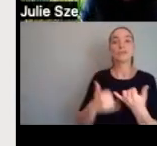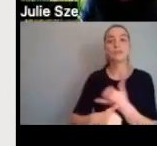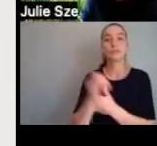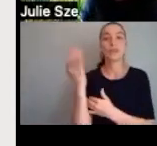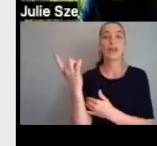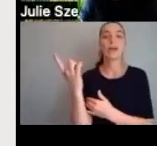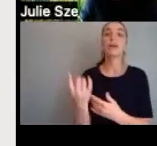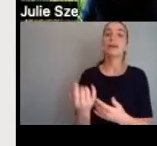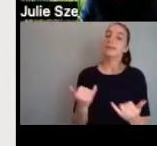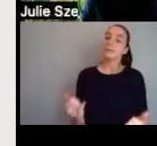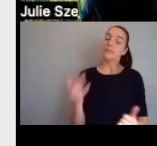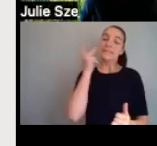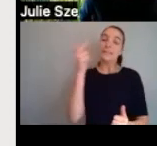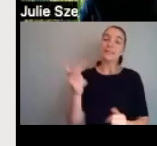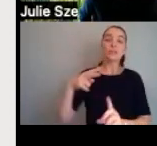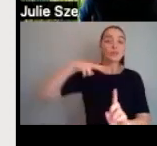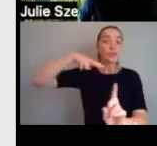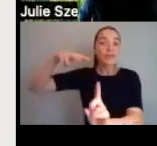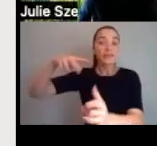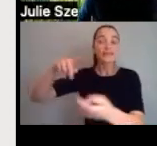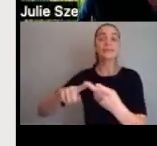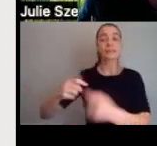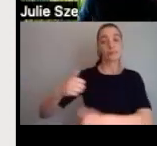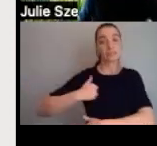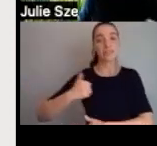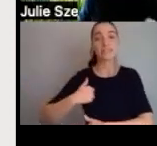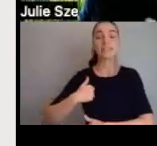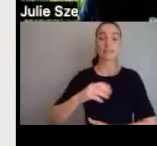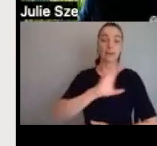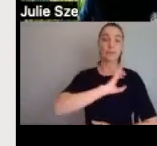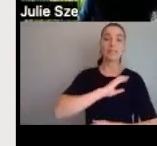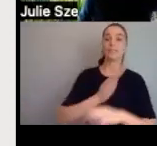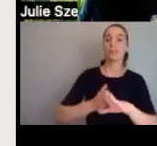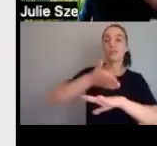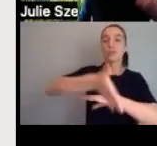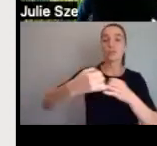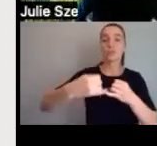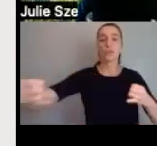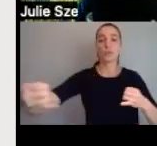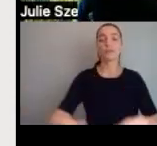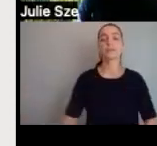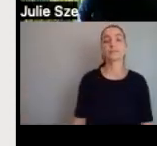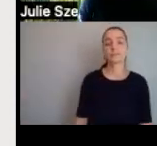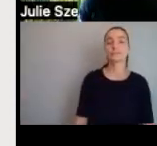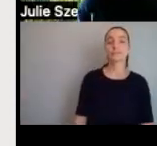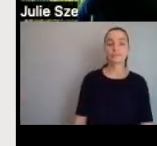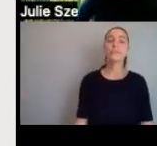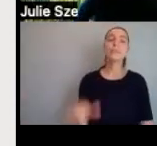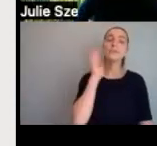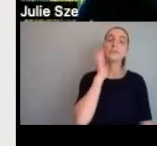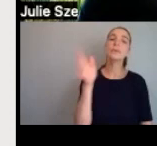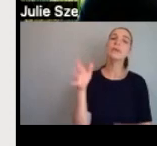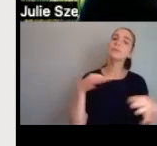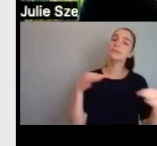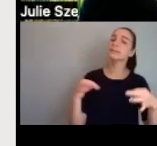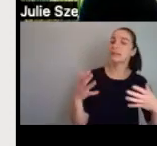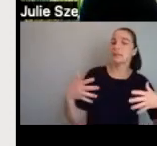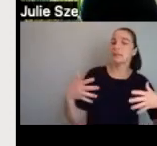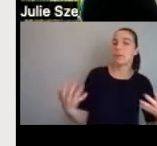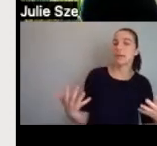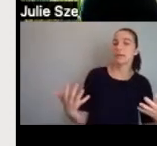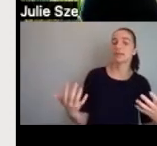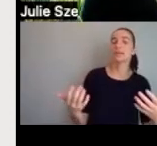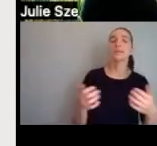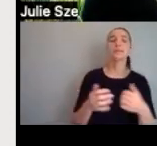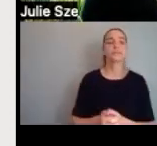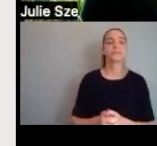policing across borders? So what I'm going to talk, um, to do in the next, um, bit of time I have is